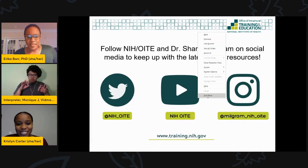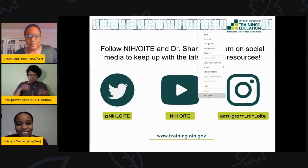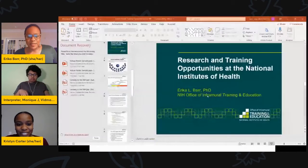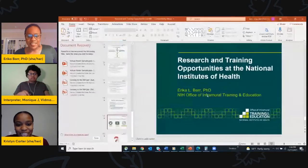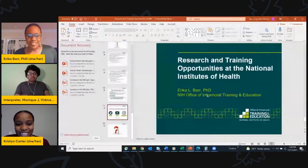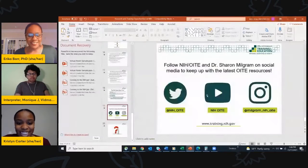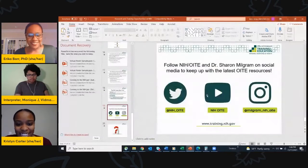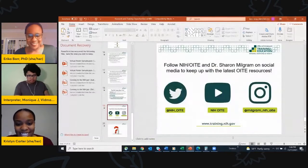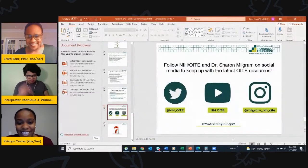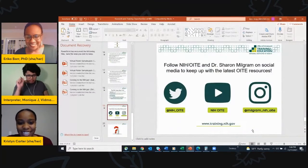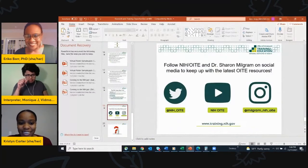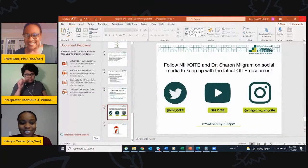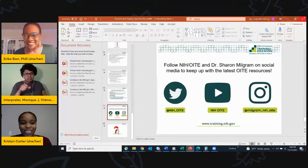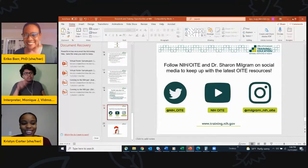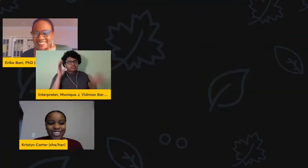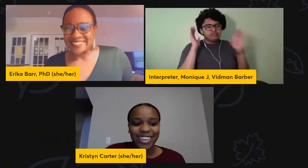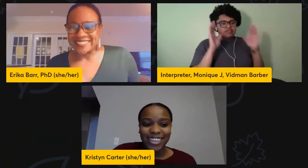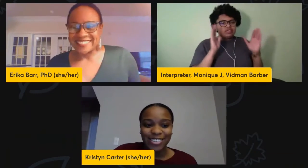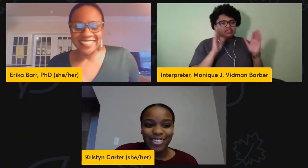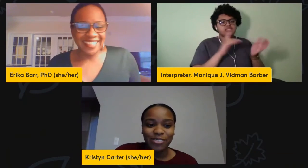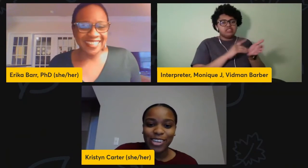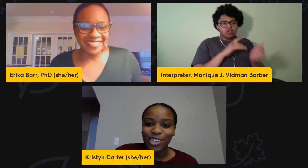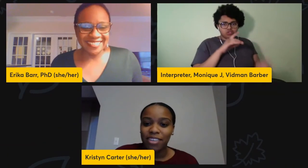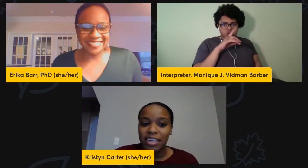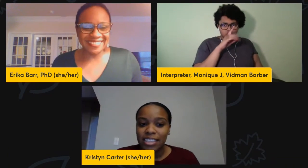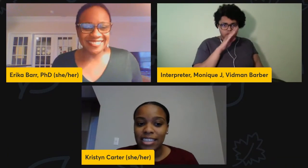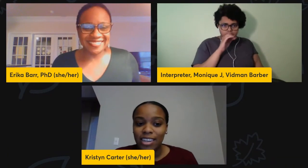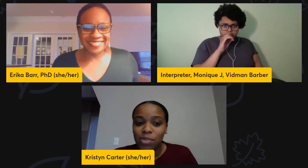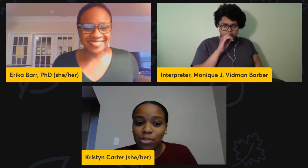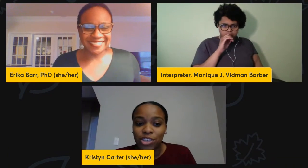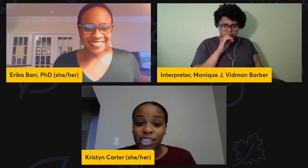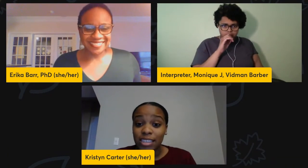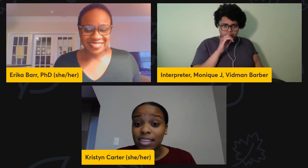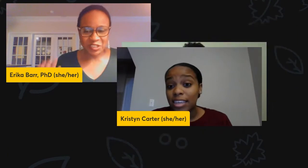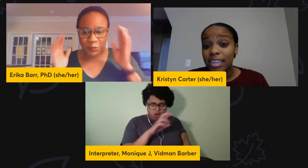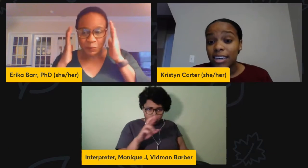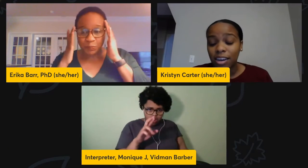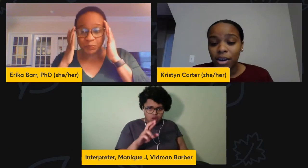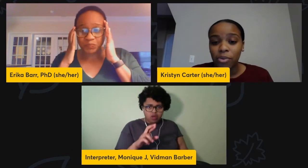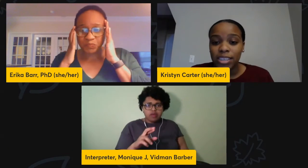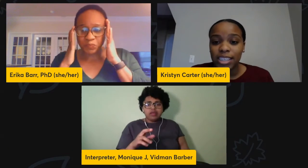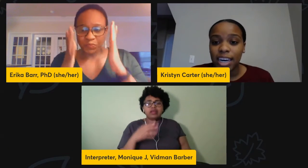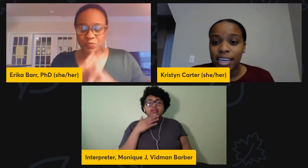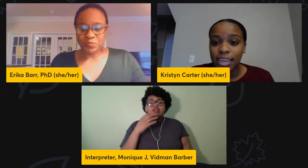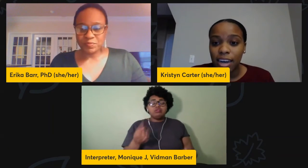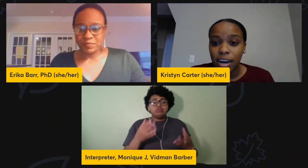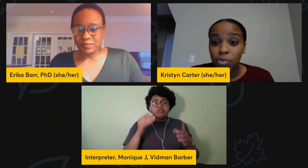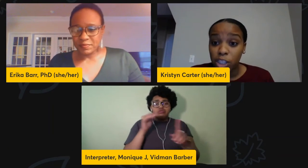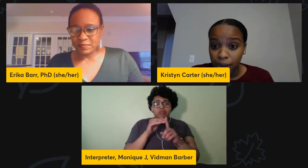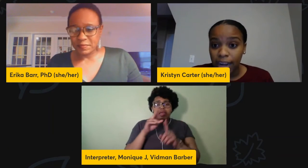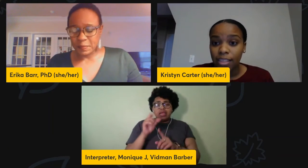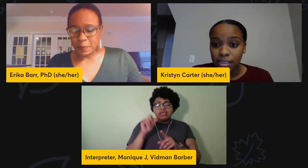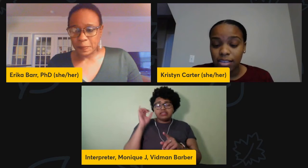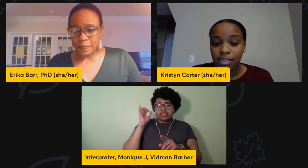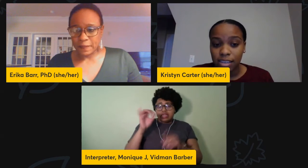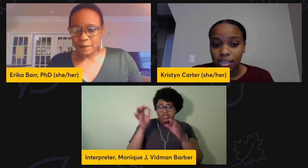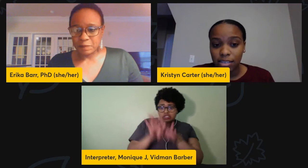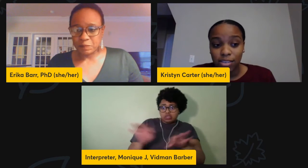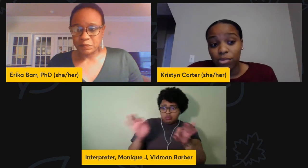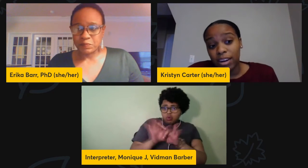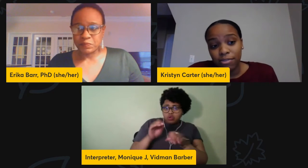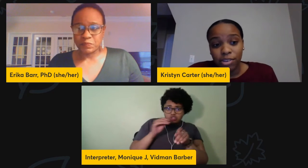Yes, fantastic, Dr. Barr. Thank you so much for reminding us that exposure is key when deciding which path